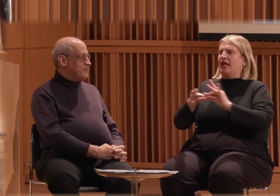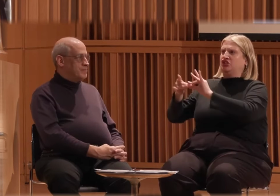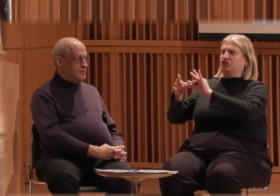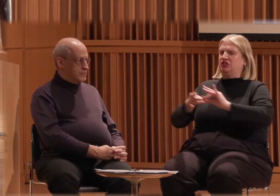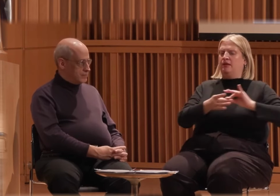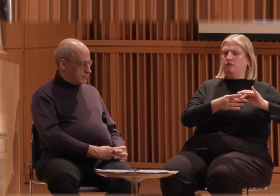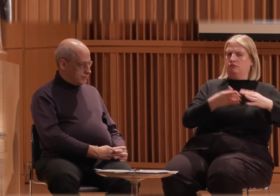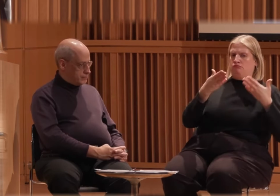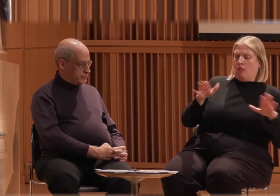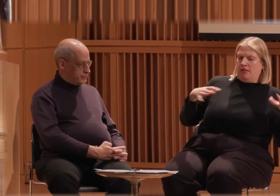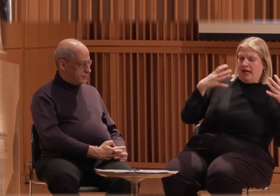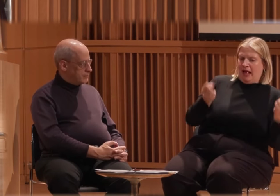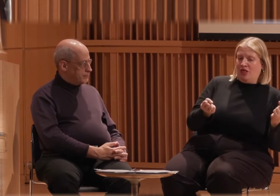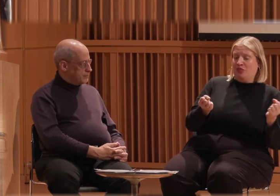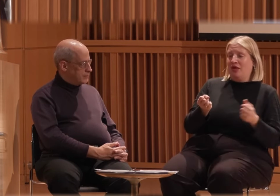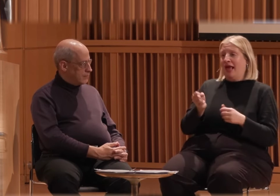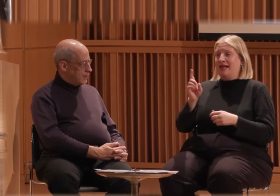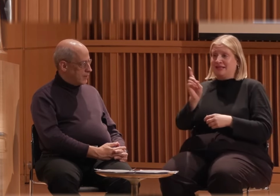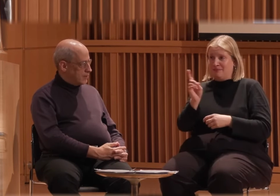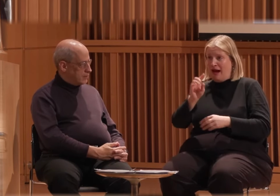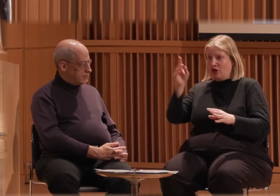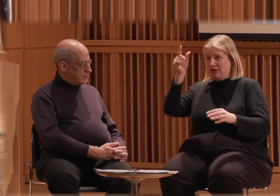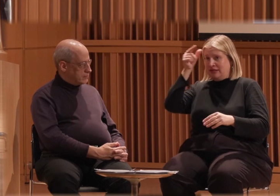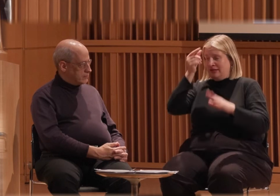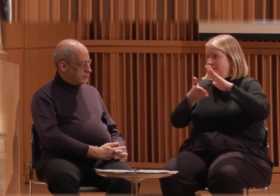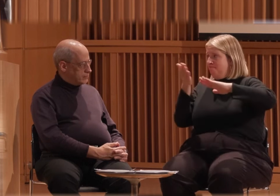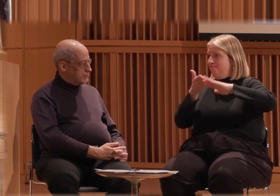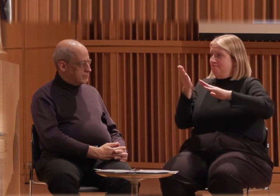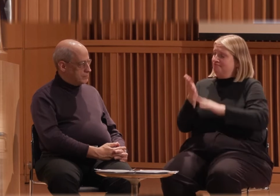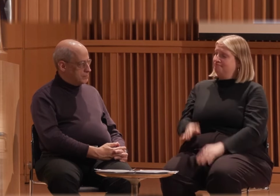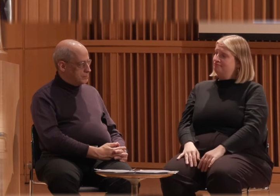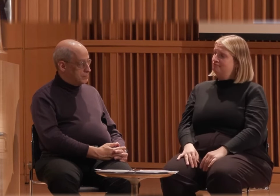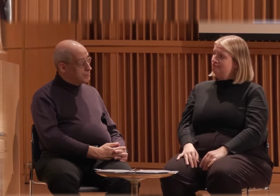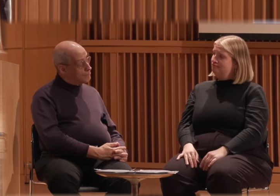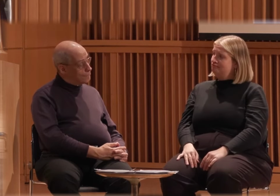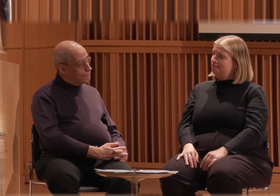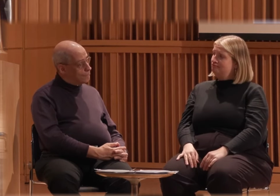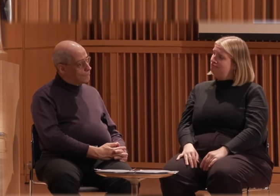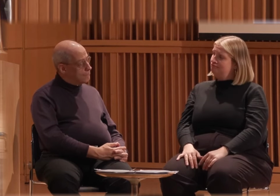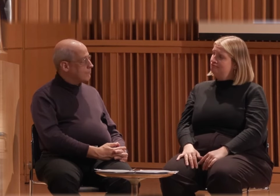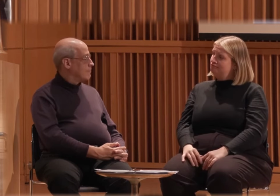health and democracy in that kind of situation?